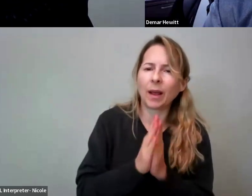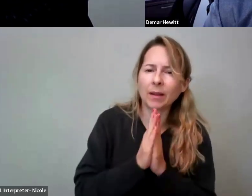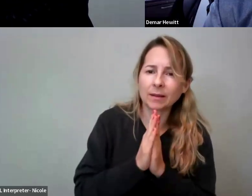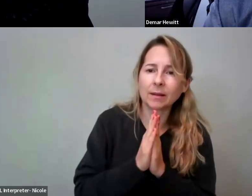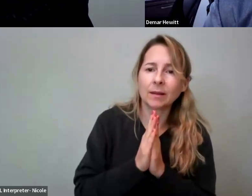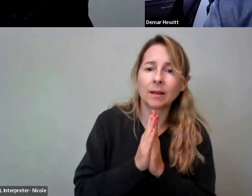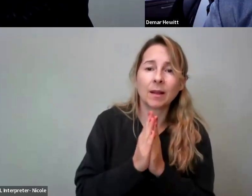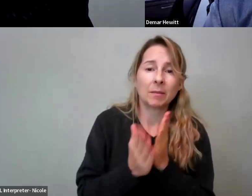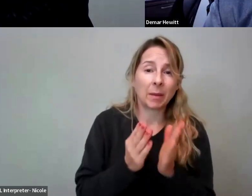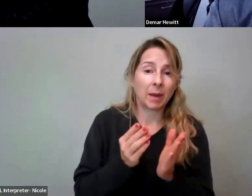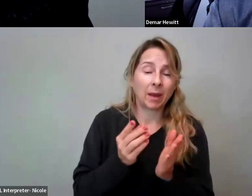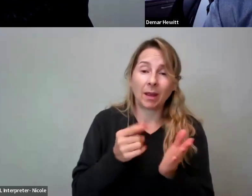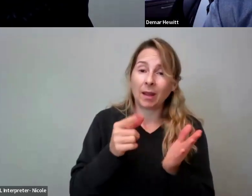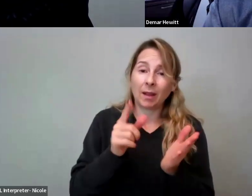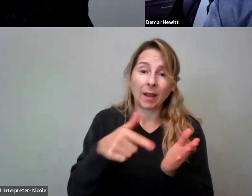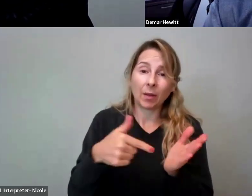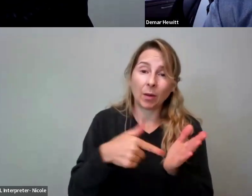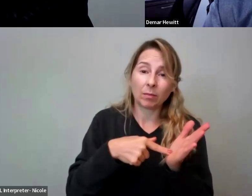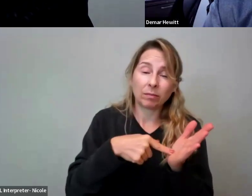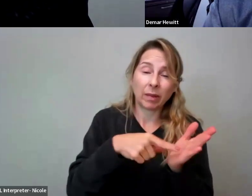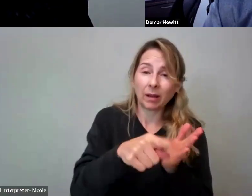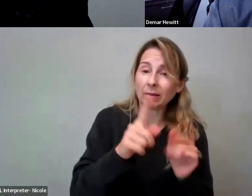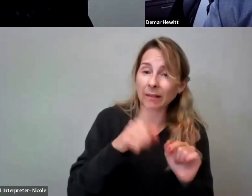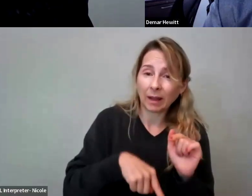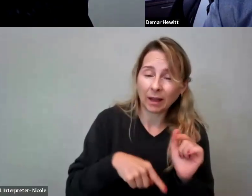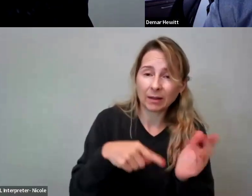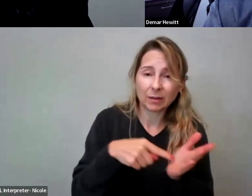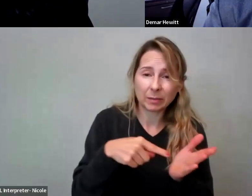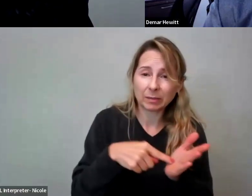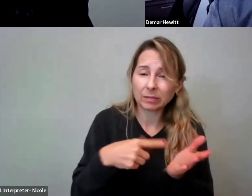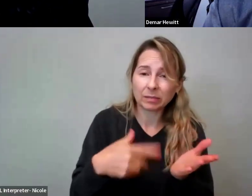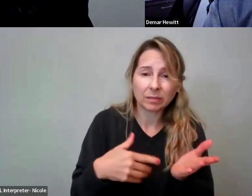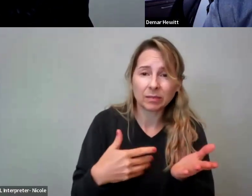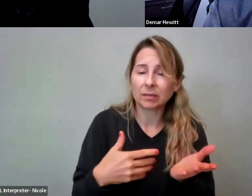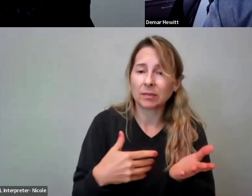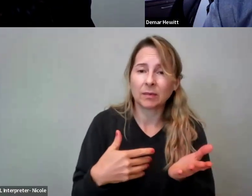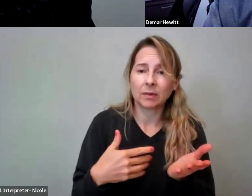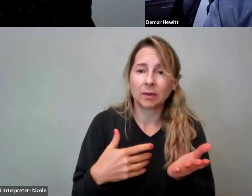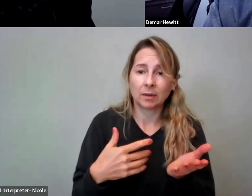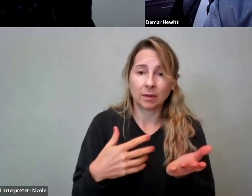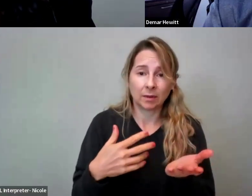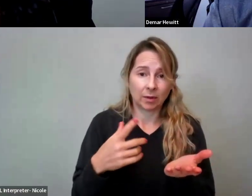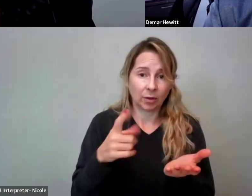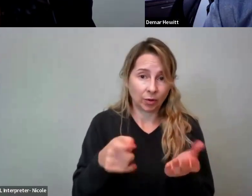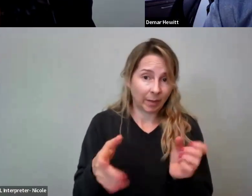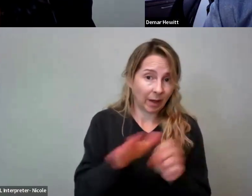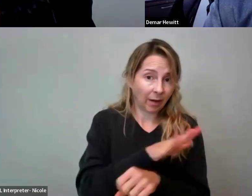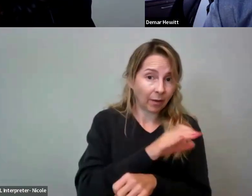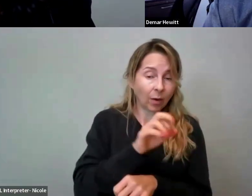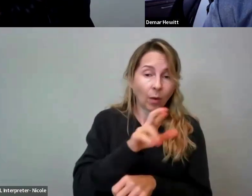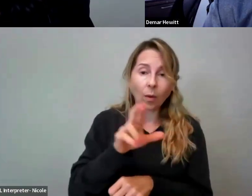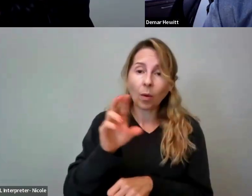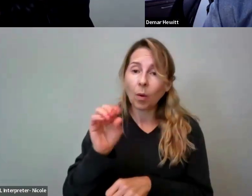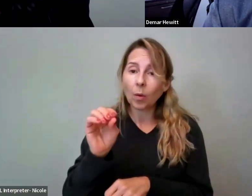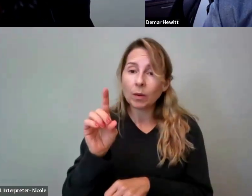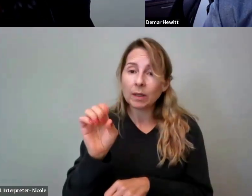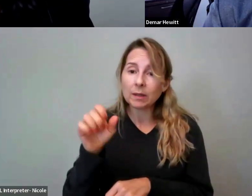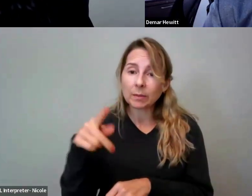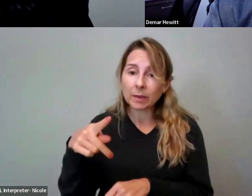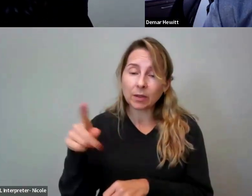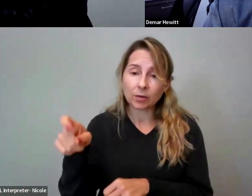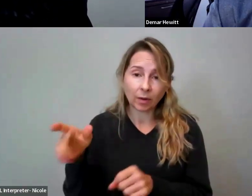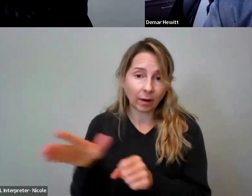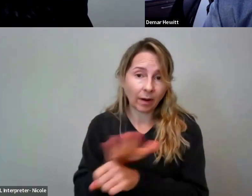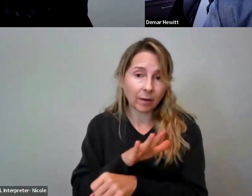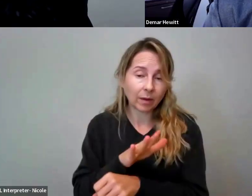be too expensive for the landlord to install. And is that something the landlord can cover, or would ODSP cover if the tenant is